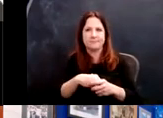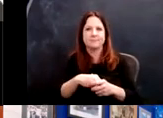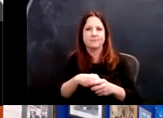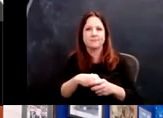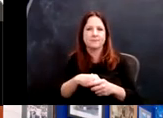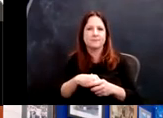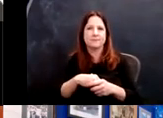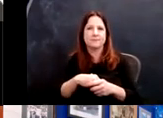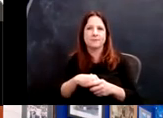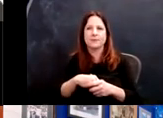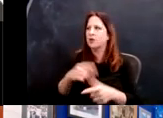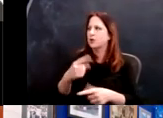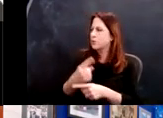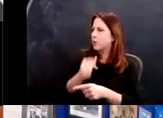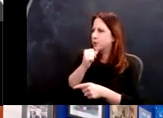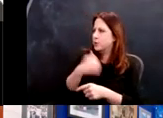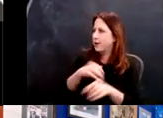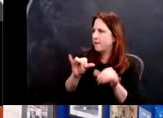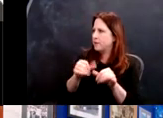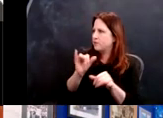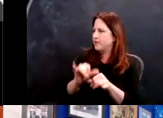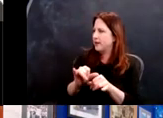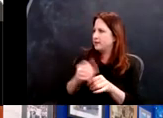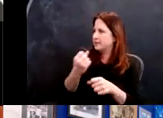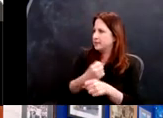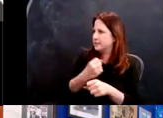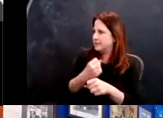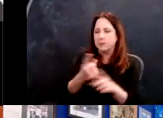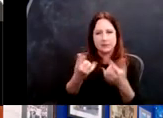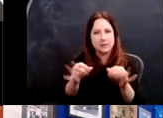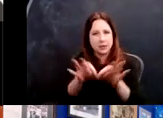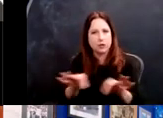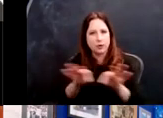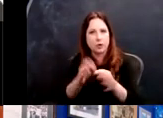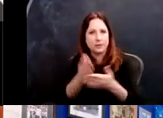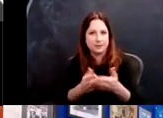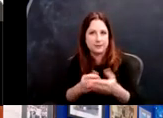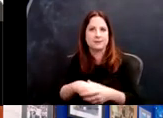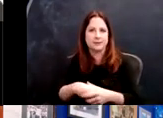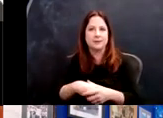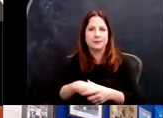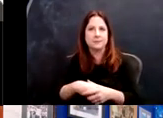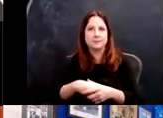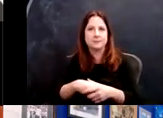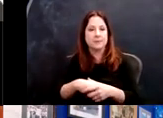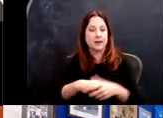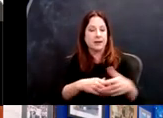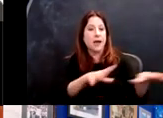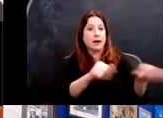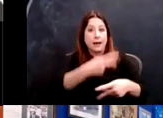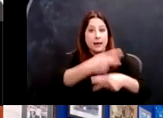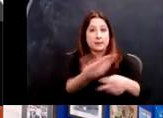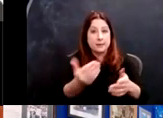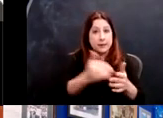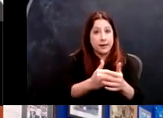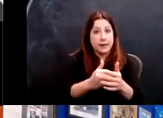Mm-hmm. You're right, we don't. But it is, it's a critical piece. Regaining custody, reuniting with family